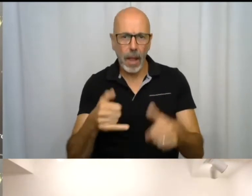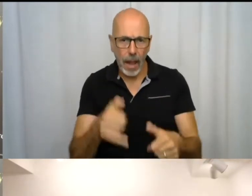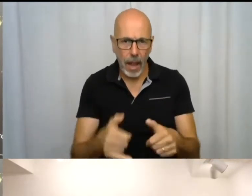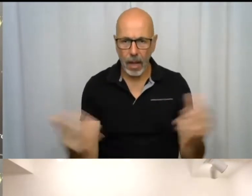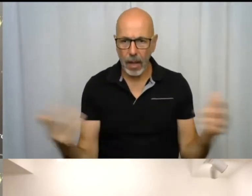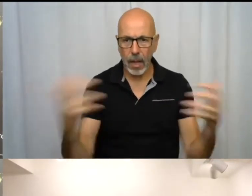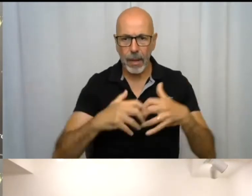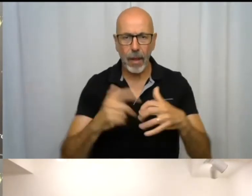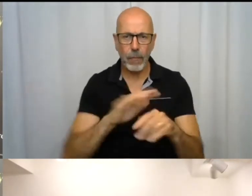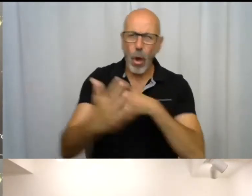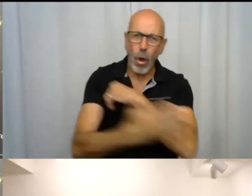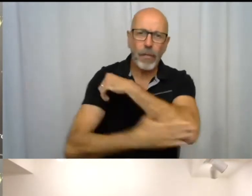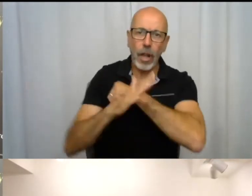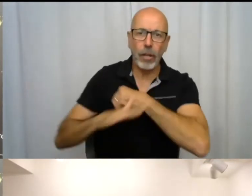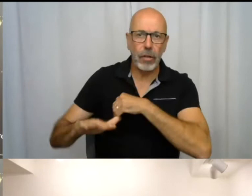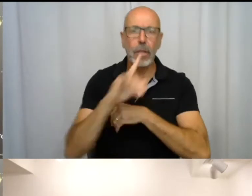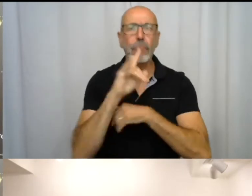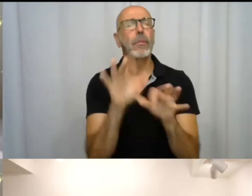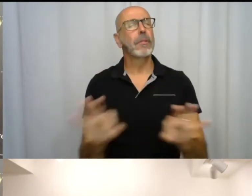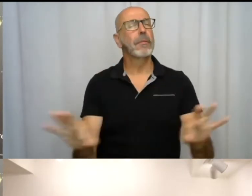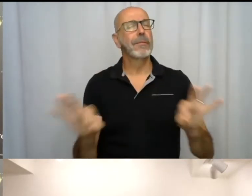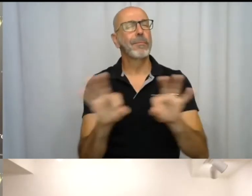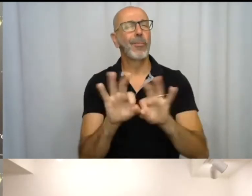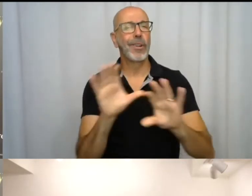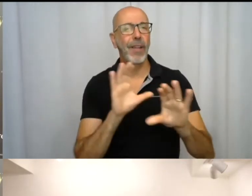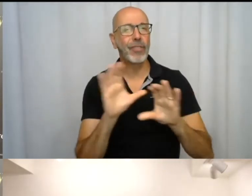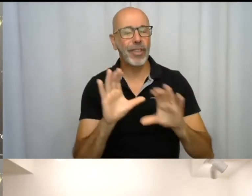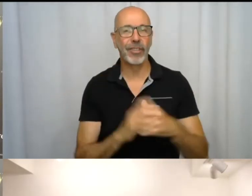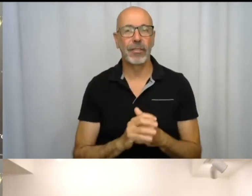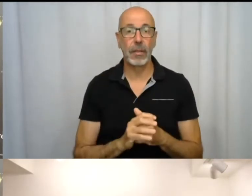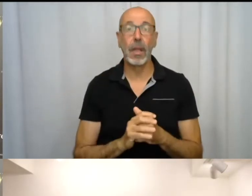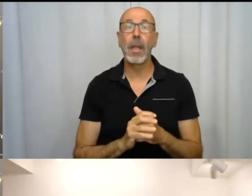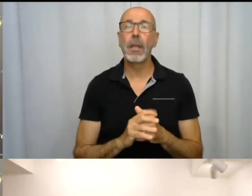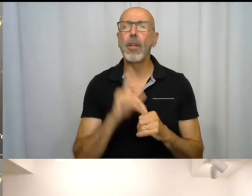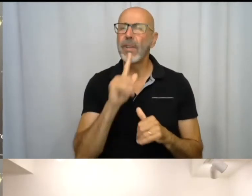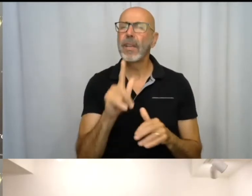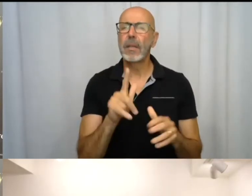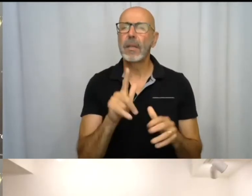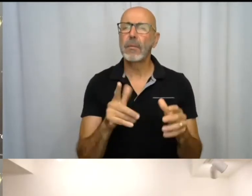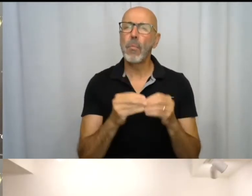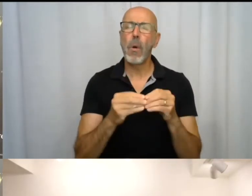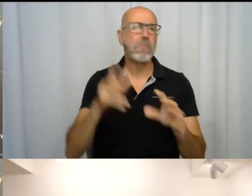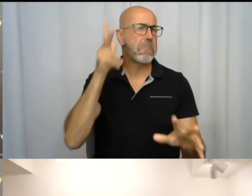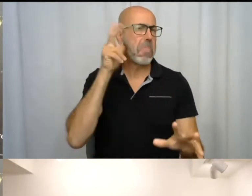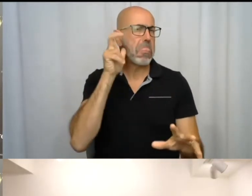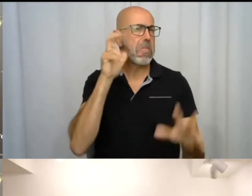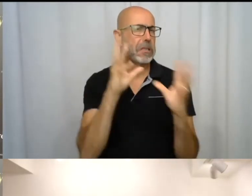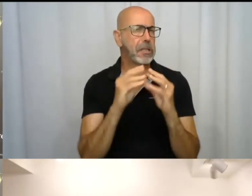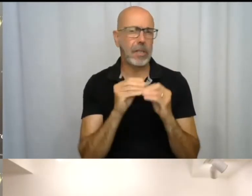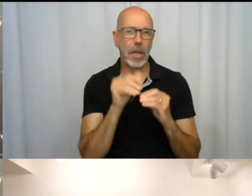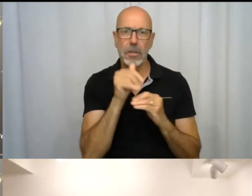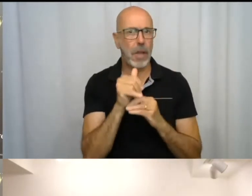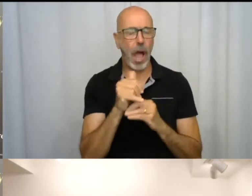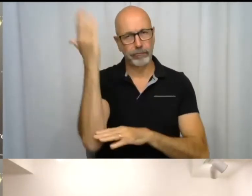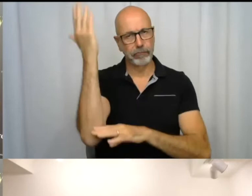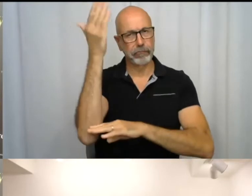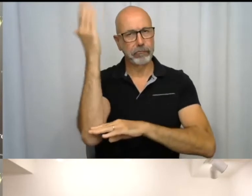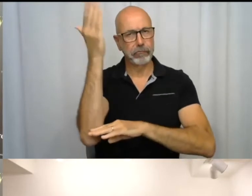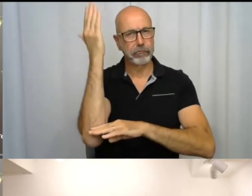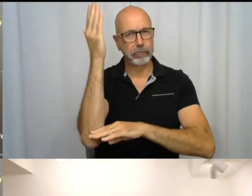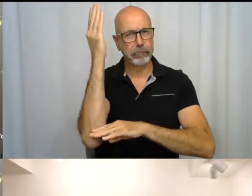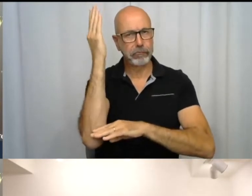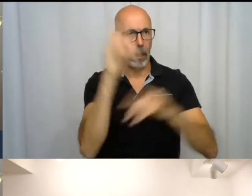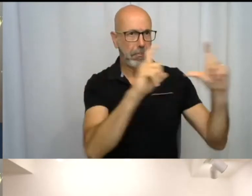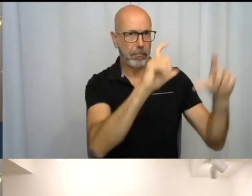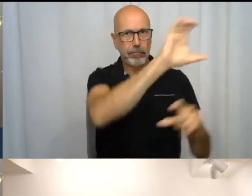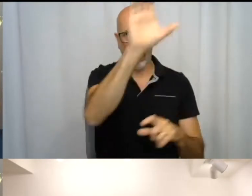country to join us for this really critical conversation. And it's a conversation and it's a listening session today, not just a straight webinar where the talking heads and the little